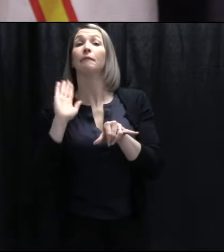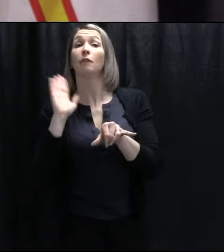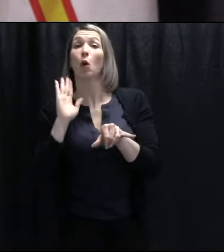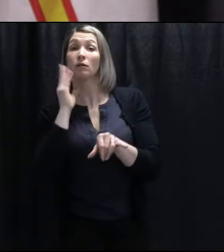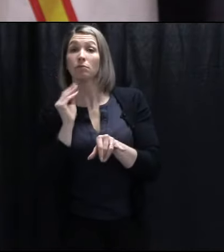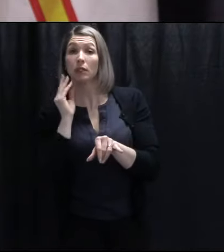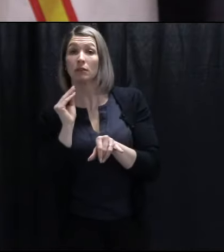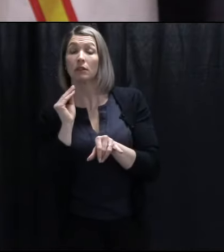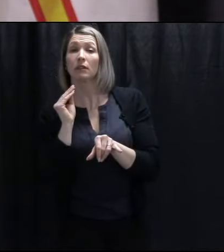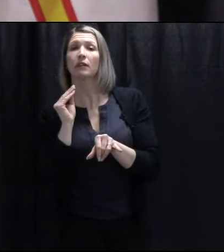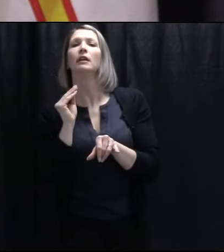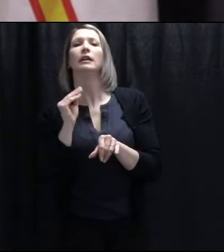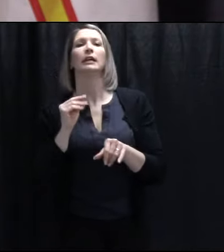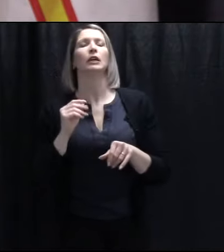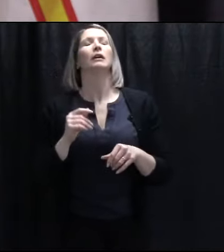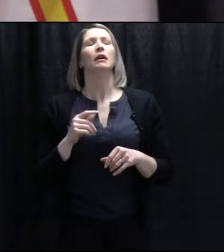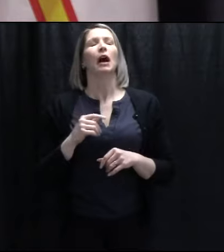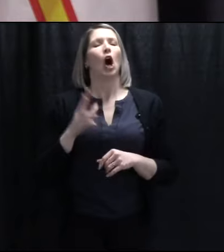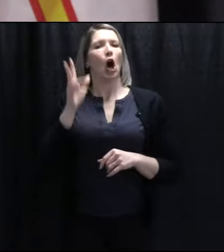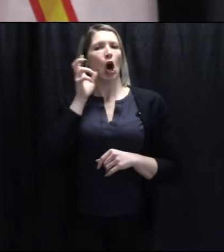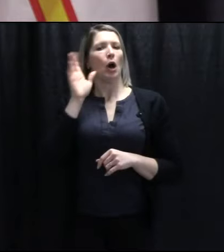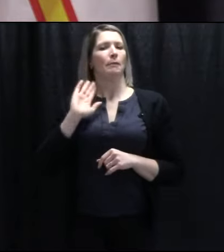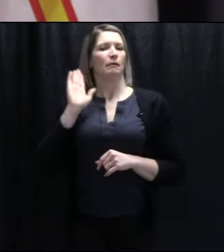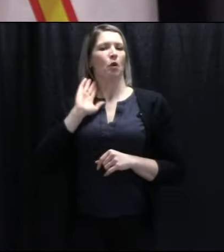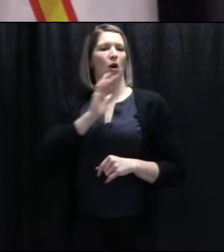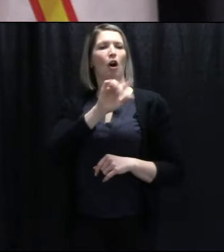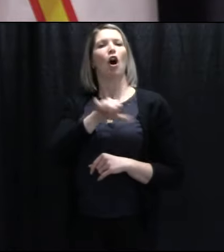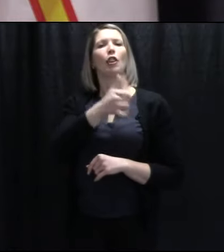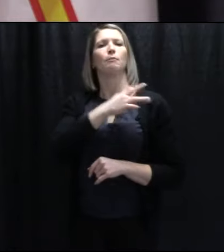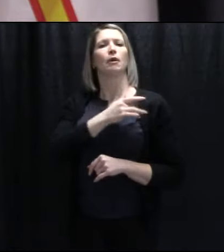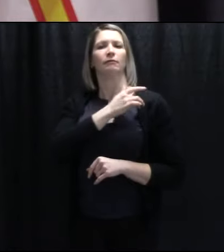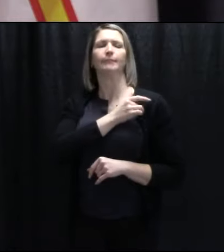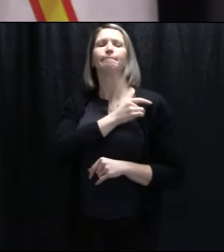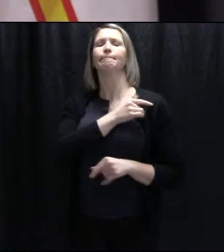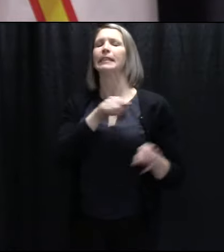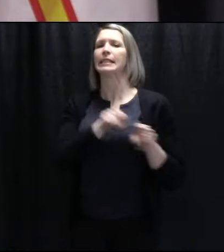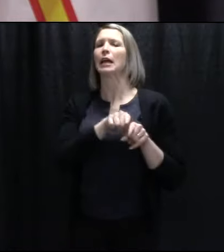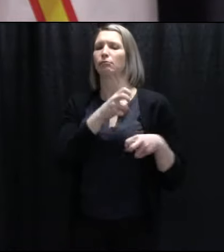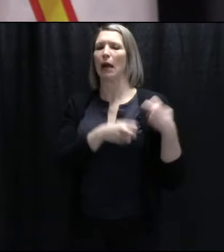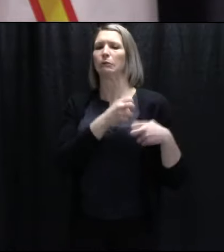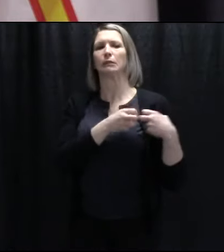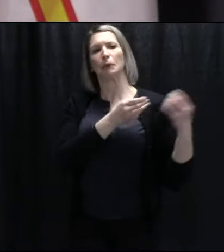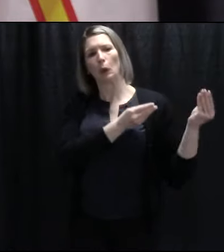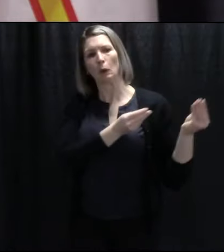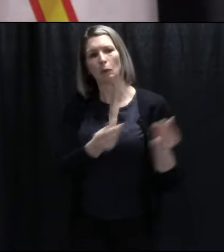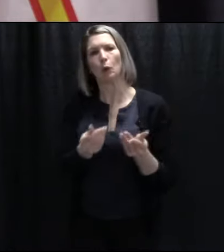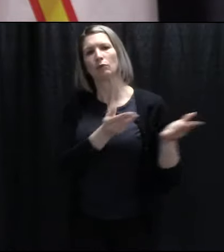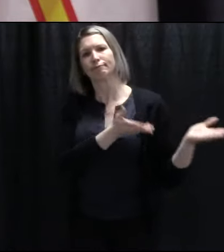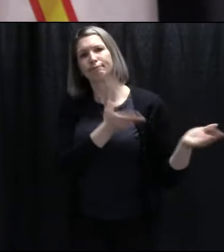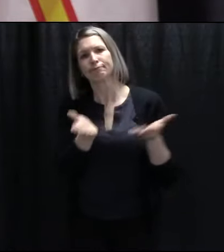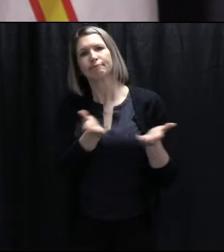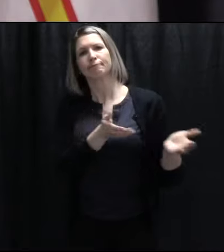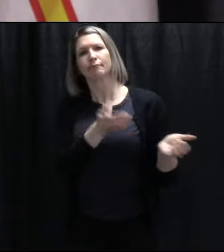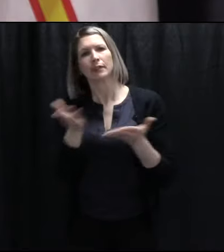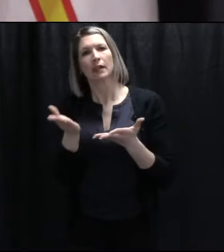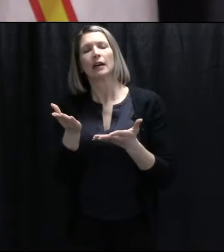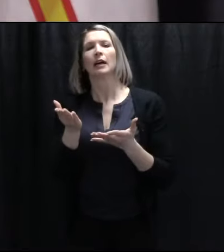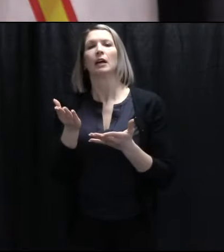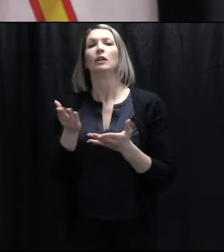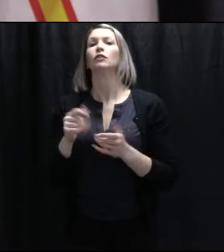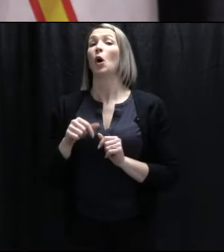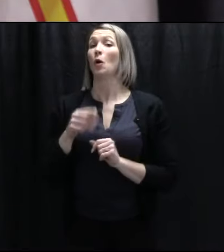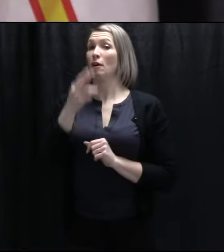it is not unique to us, that other provinces are having to deal with this as well. So the way it works, as the minister just mentioned, is you have your